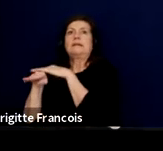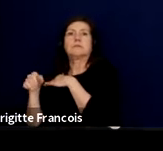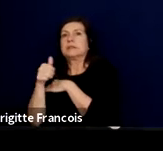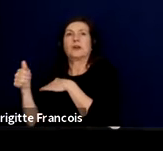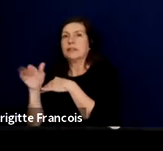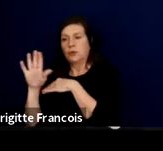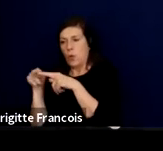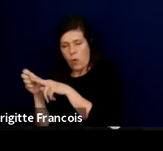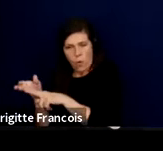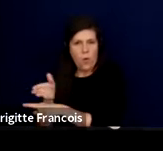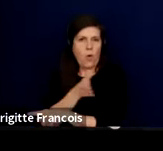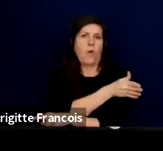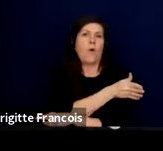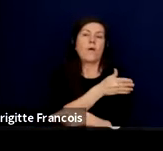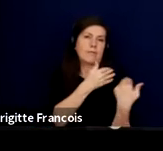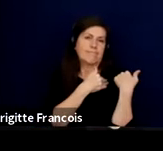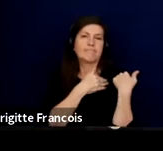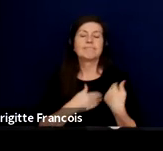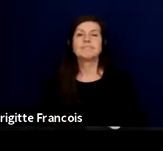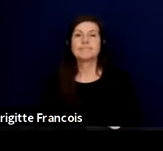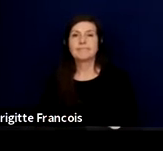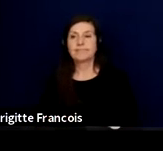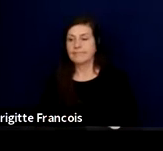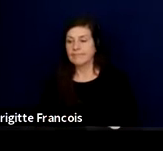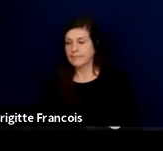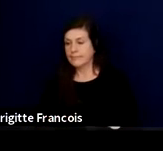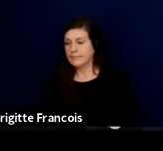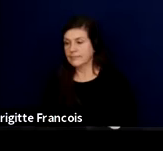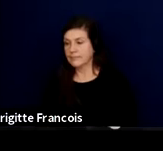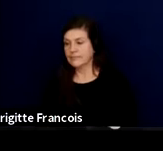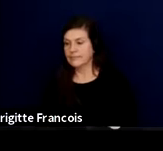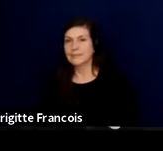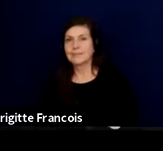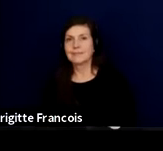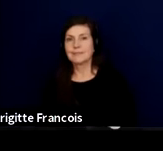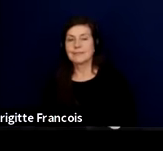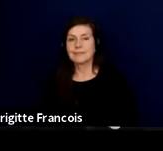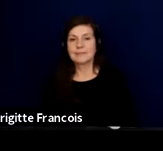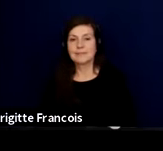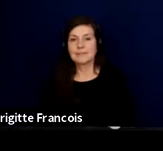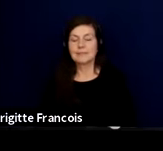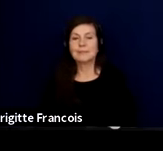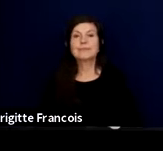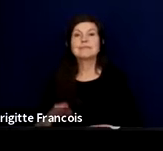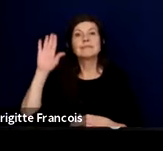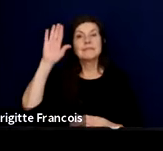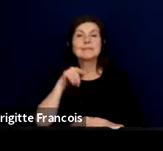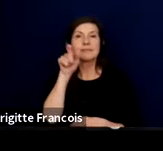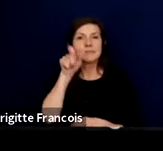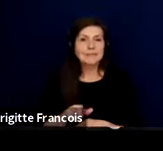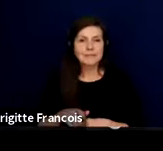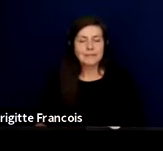Okay, I saw another person raising their hand. So we have Alasara. Yeah.